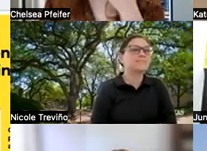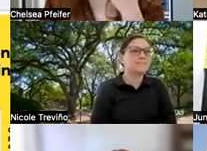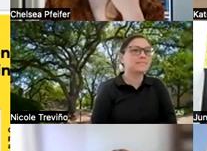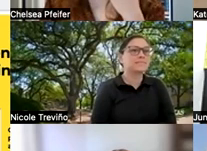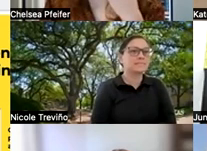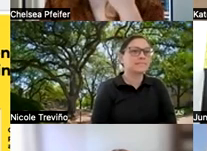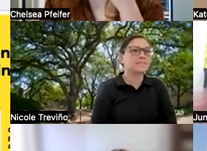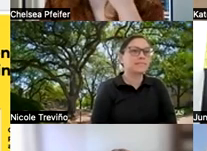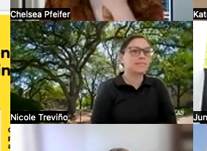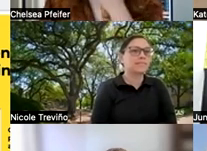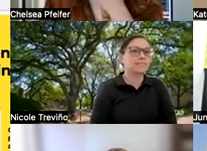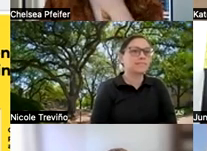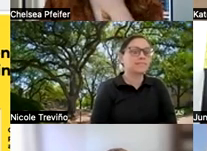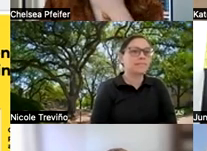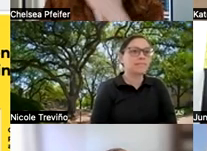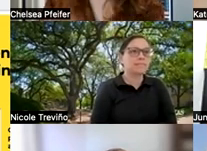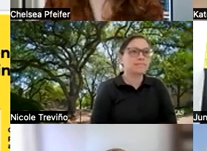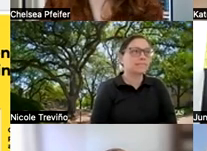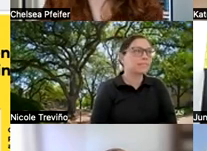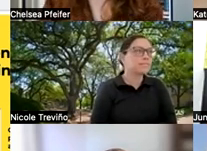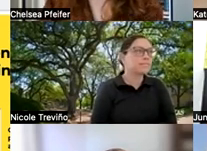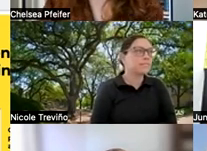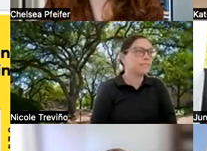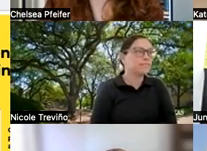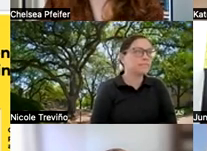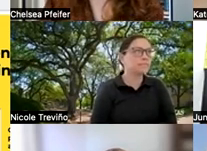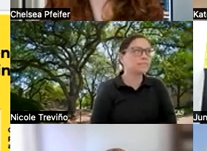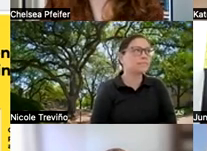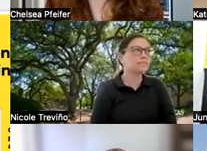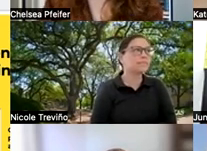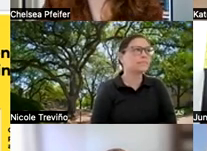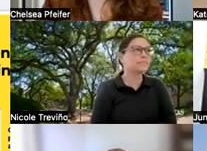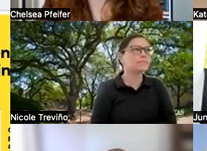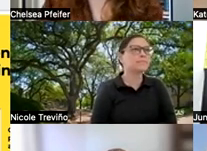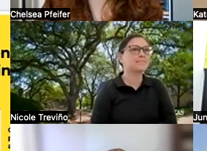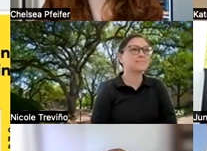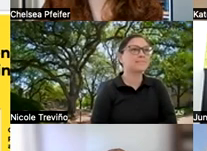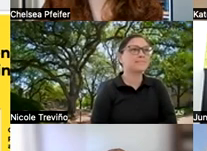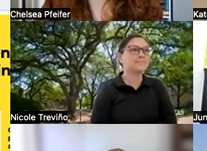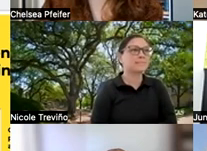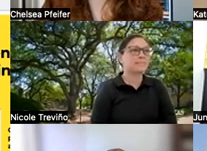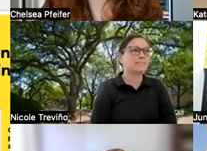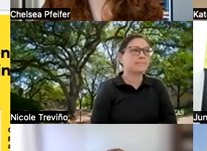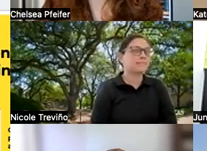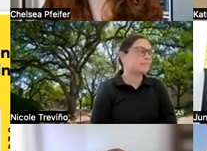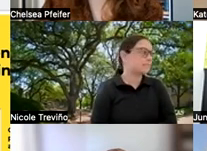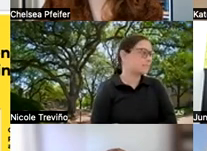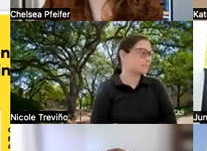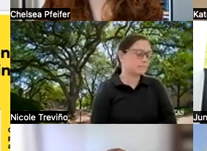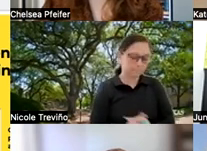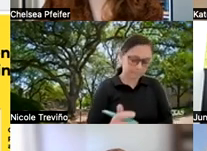clarify that. And then we see a lot of things related to the parents. So that's definitely